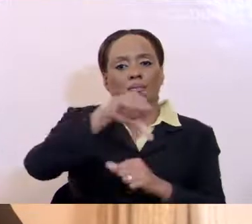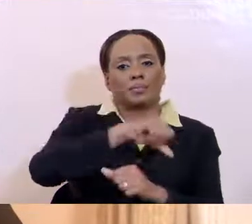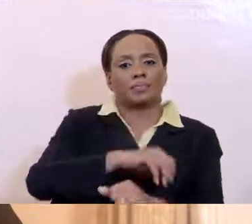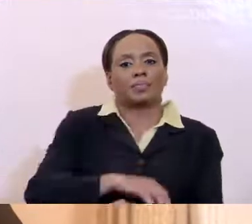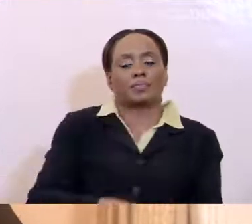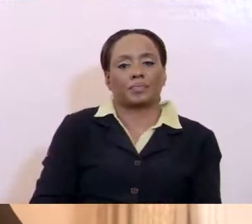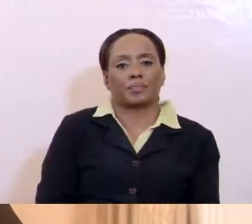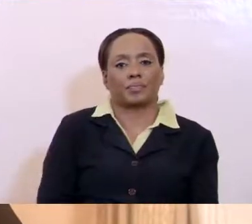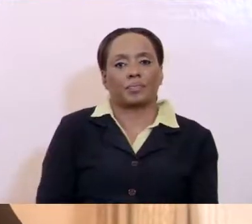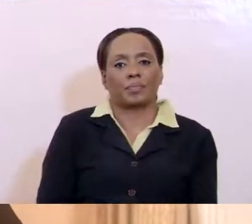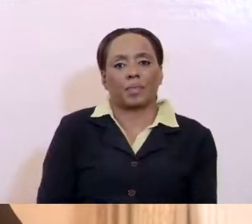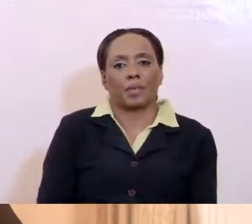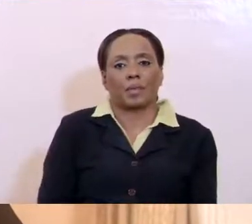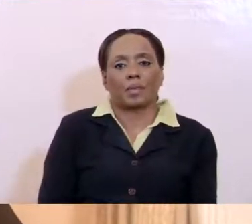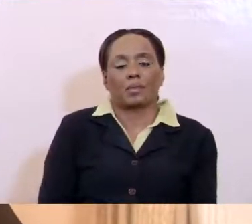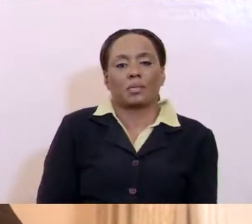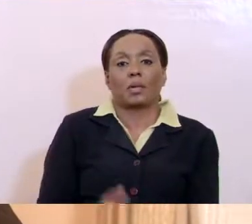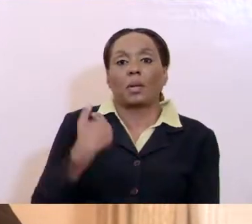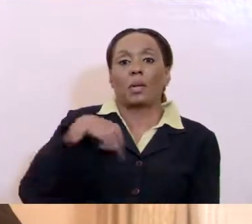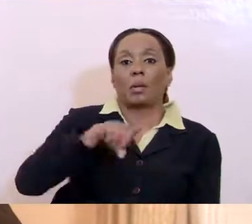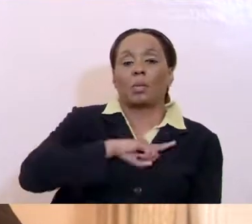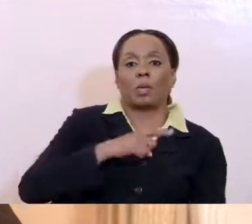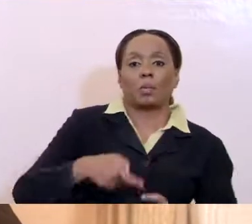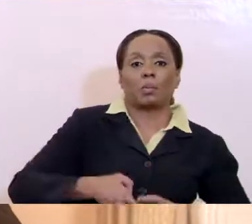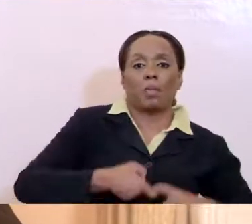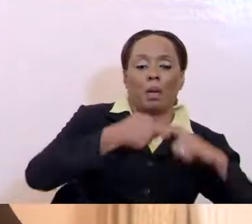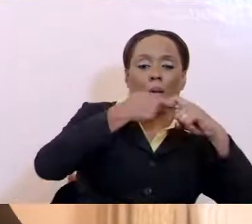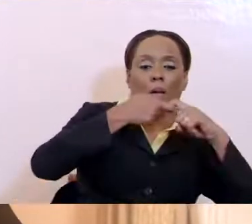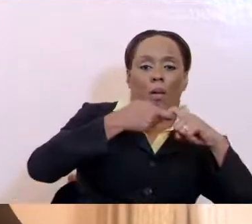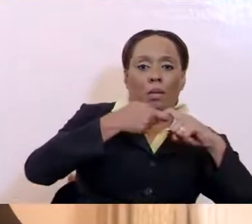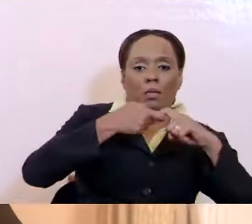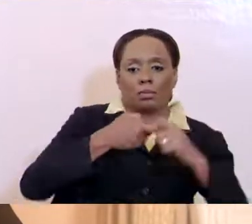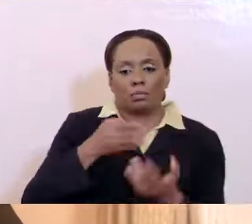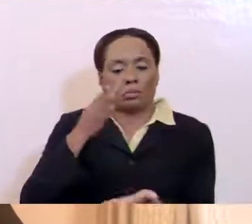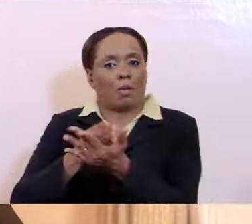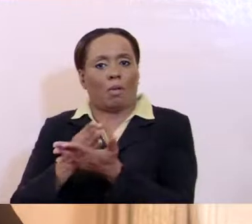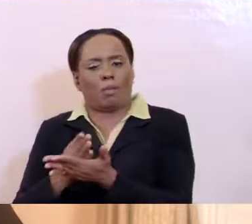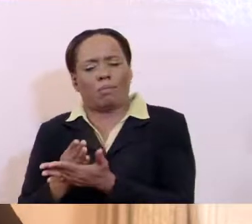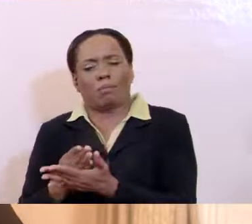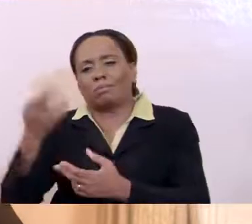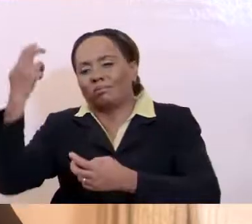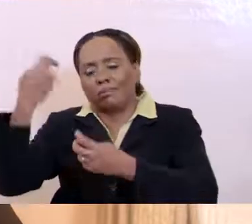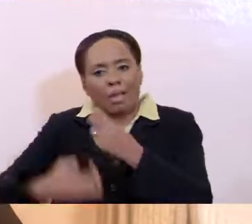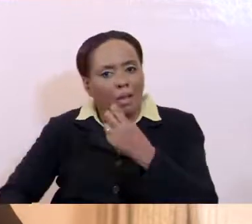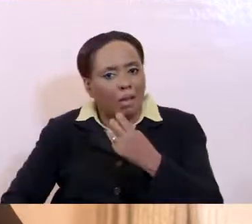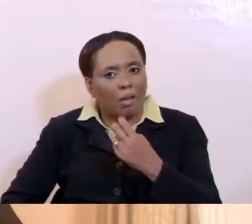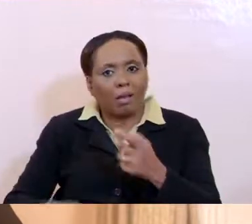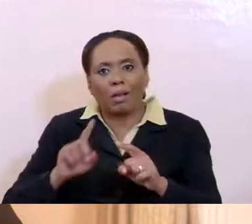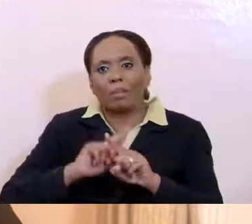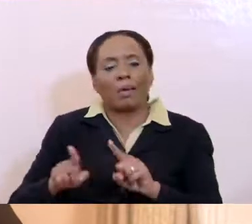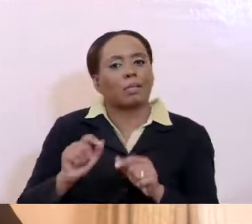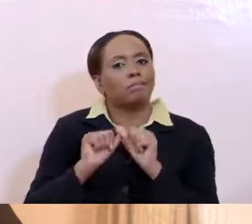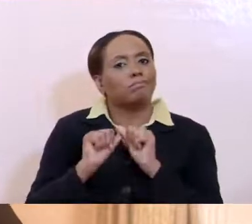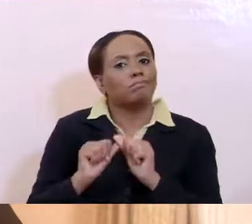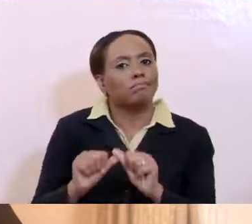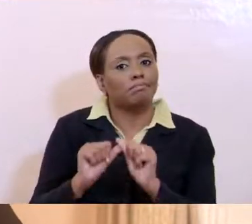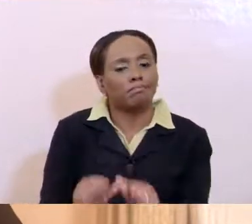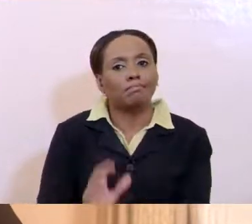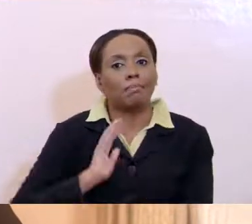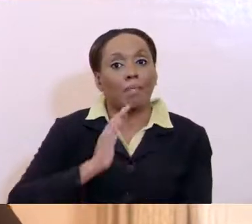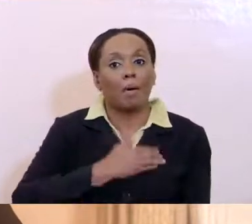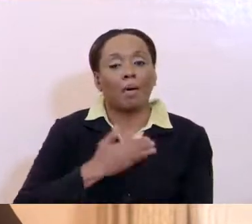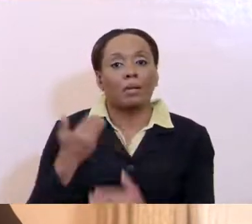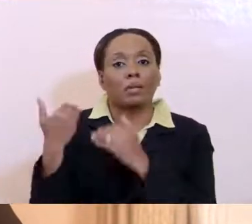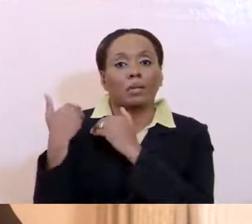on pause and being on stop has been difficult for all of us, we continue to have a responsibility